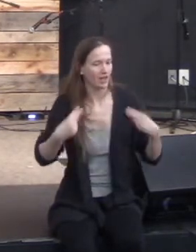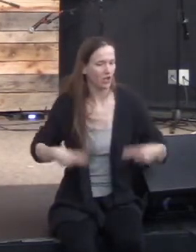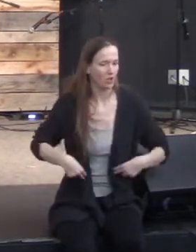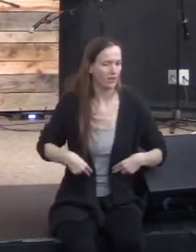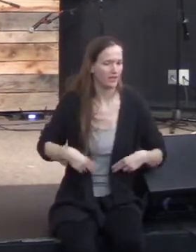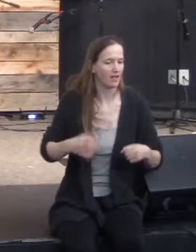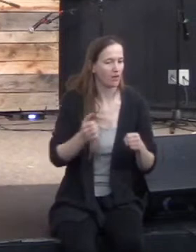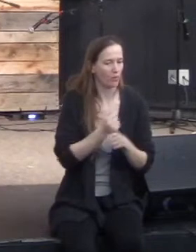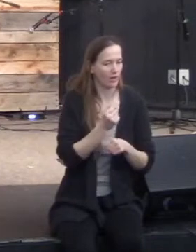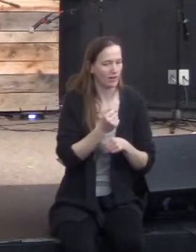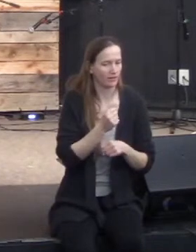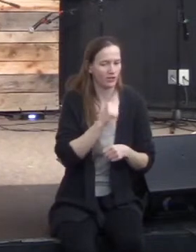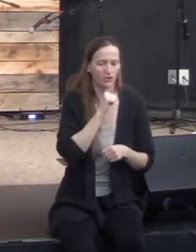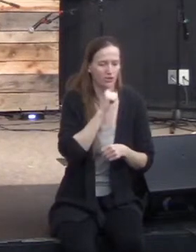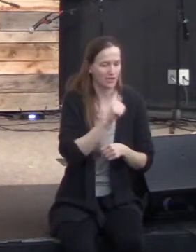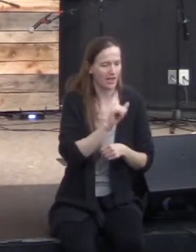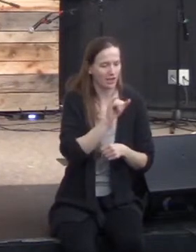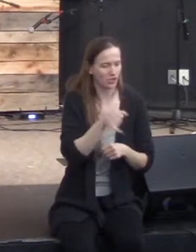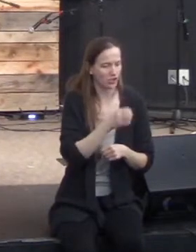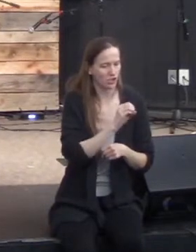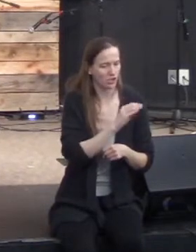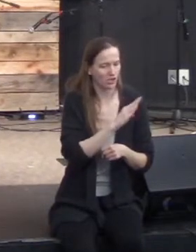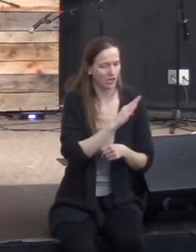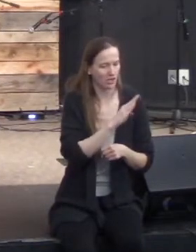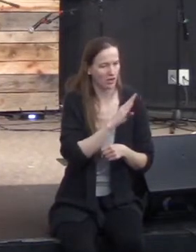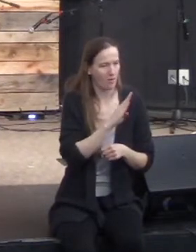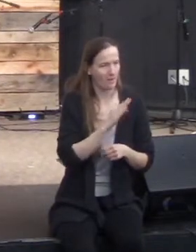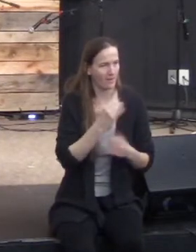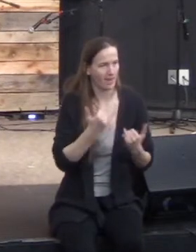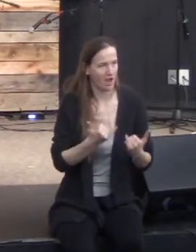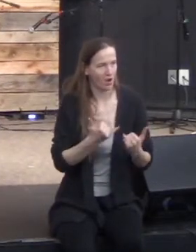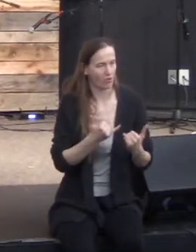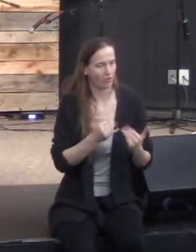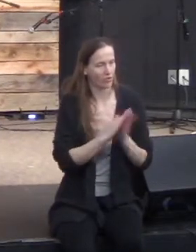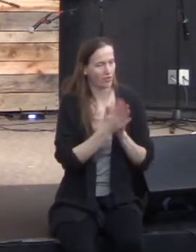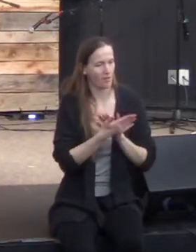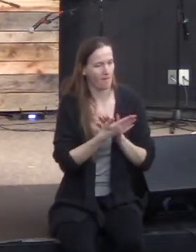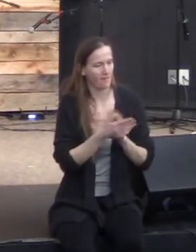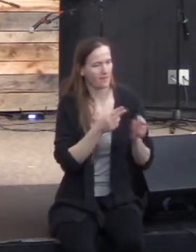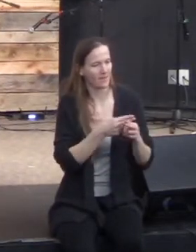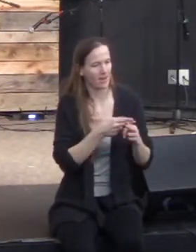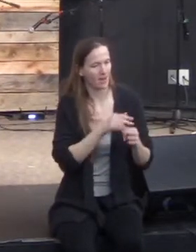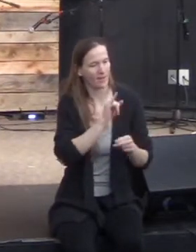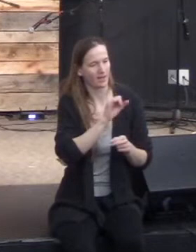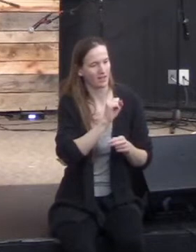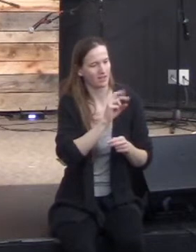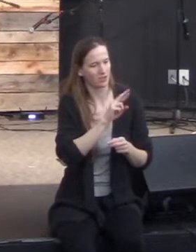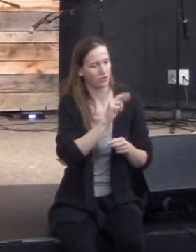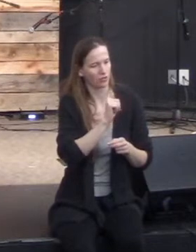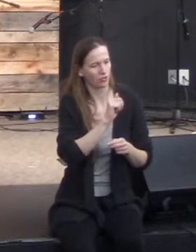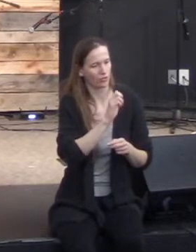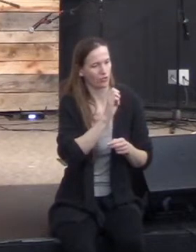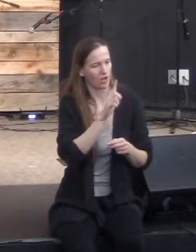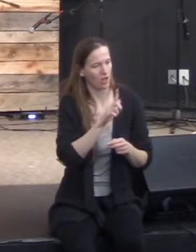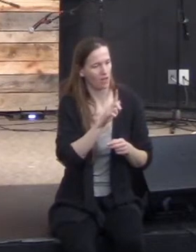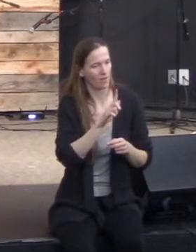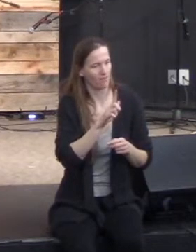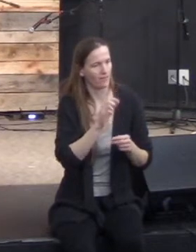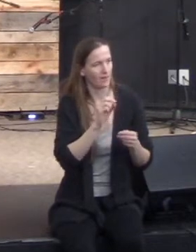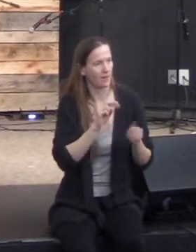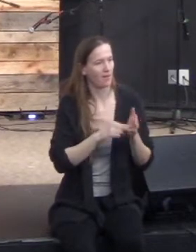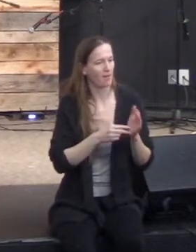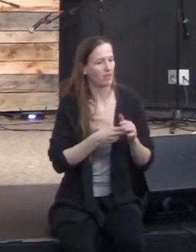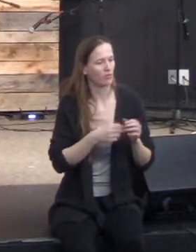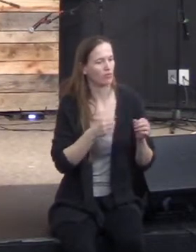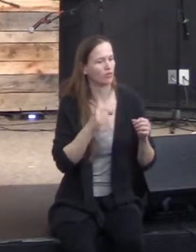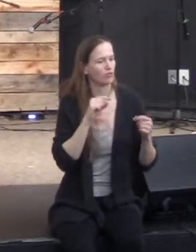Jacob, but Israel, because you have struggled with God and with humans and have overcome. And you know the great thing